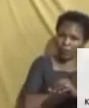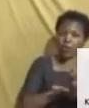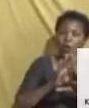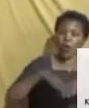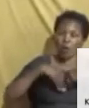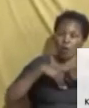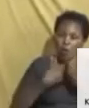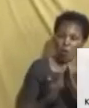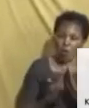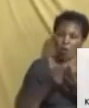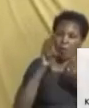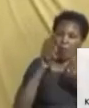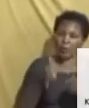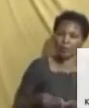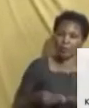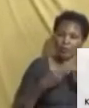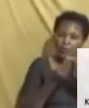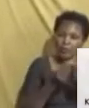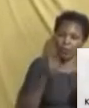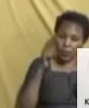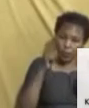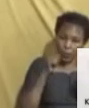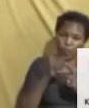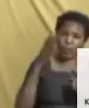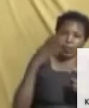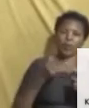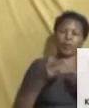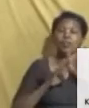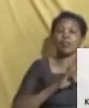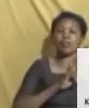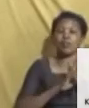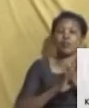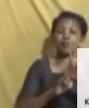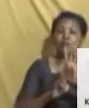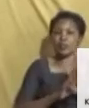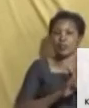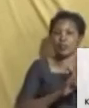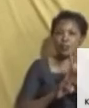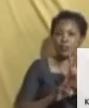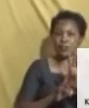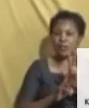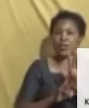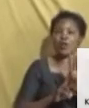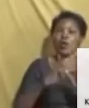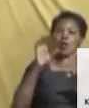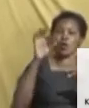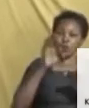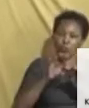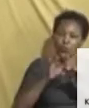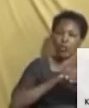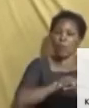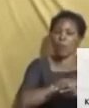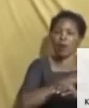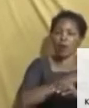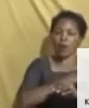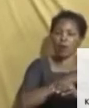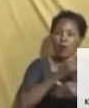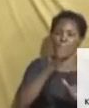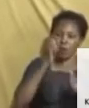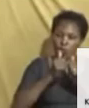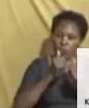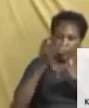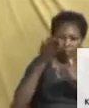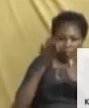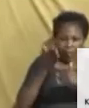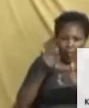or it must be given to the people's representative, the constituted power, which is